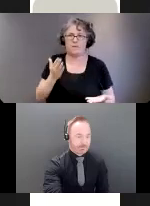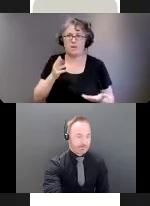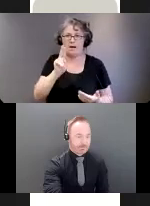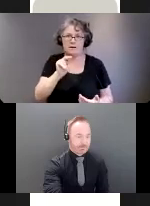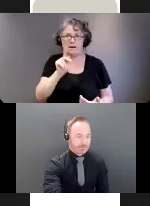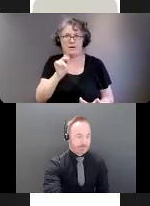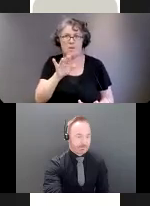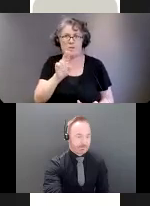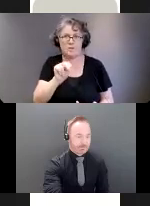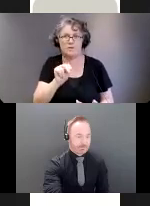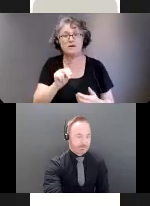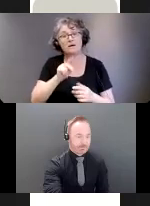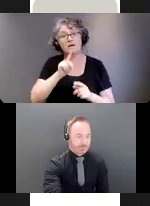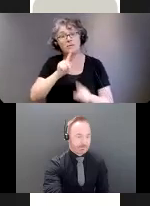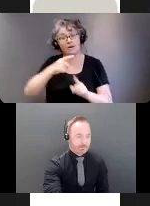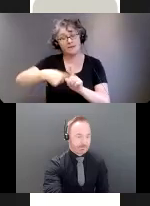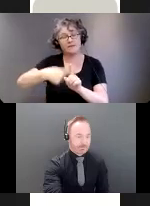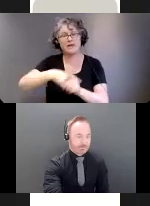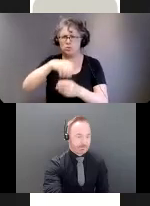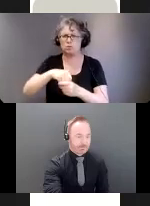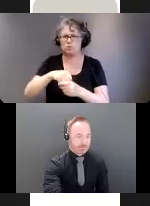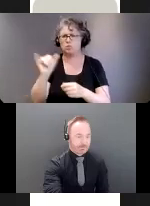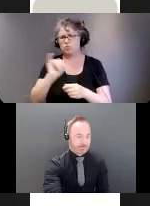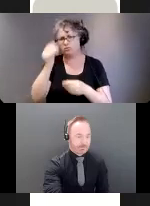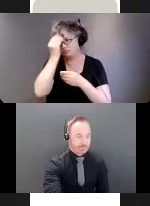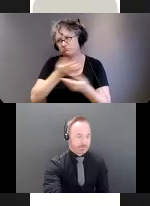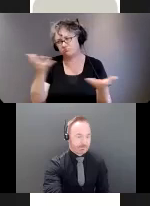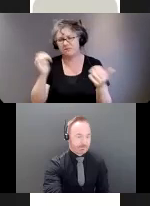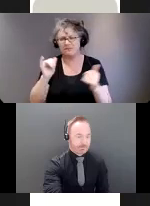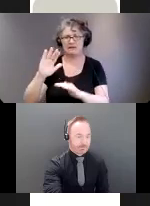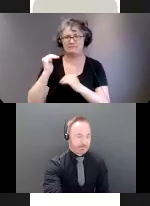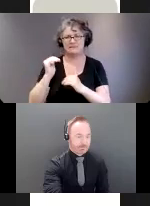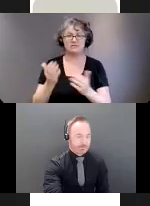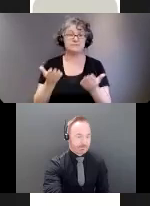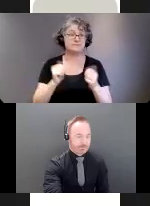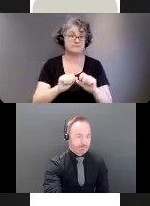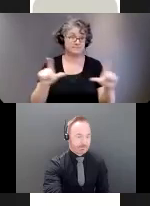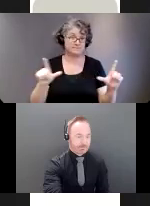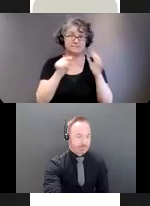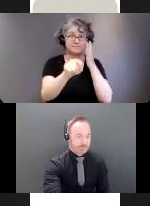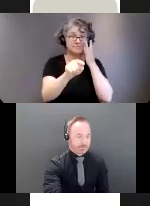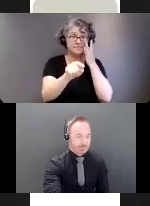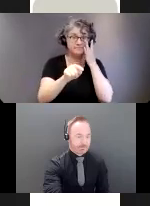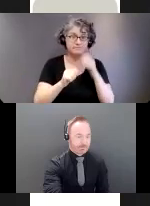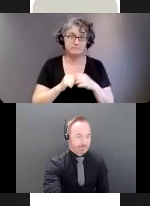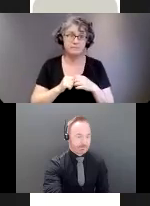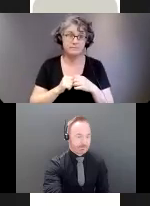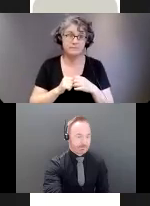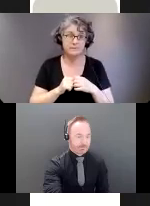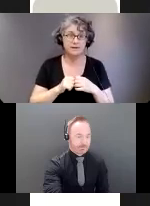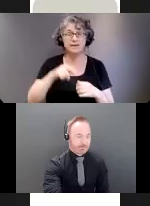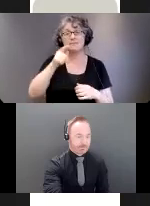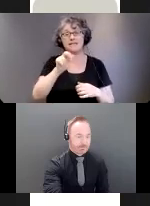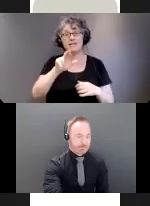monthly reports as well. So we'll go on to the next slide here. So Peter Jaffe has